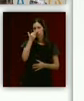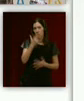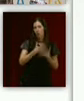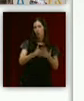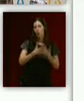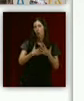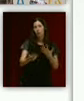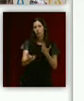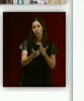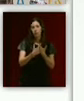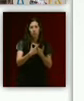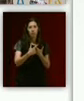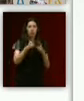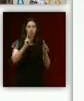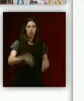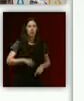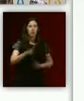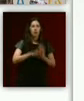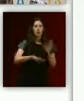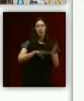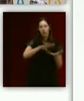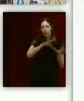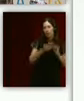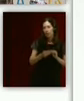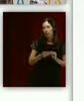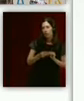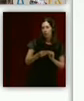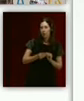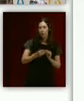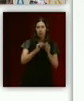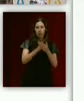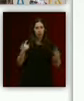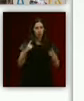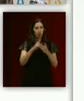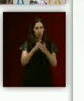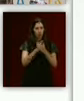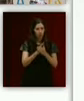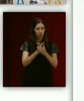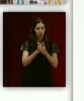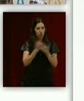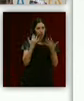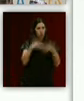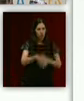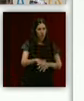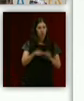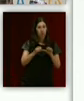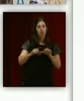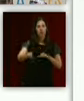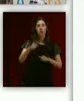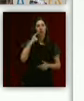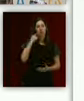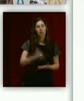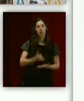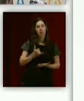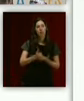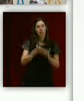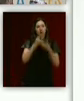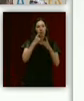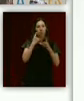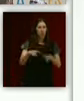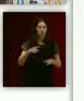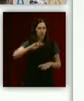state of Espiritu Santo. We used a series of volunteers. We applied inclusion and exclusion